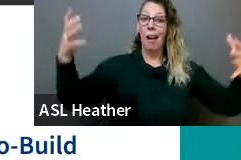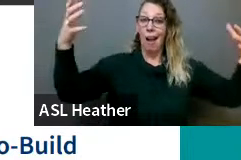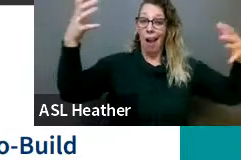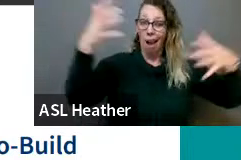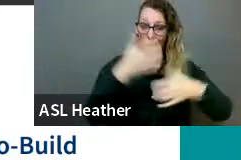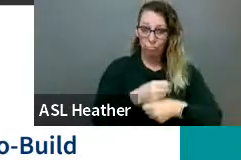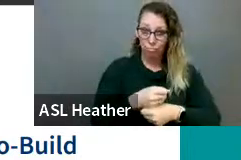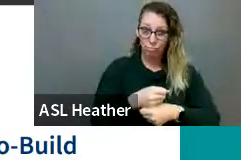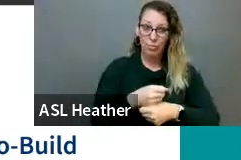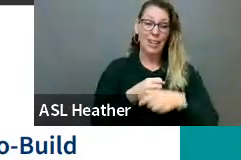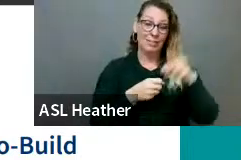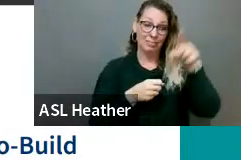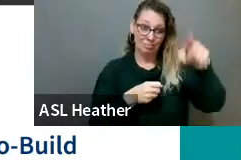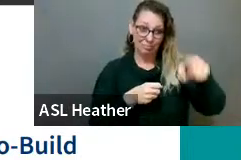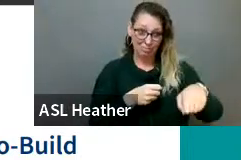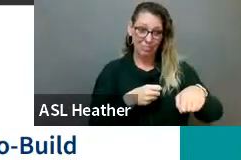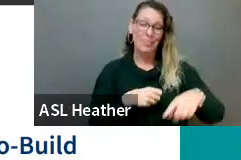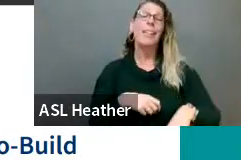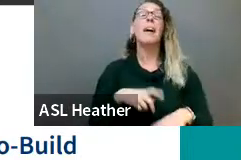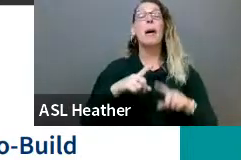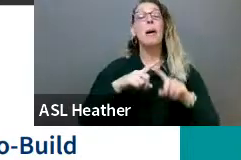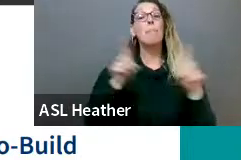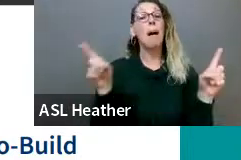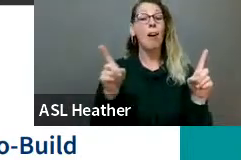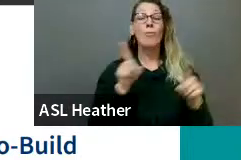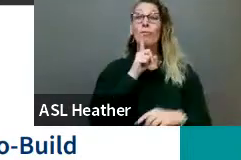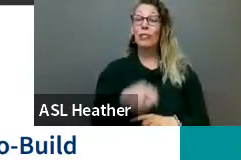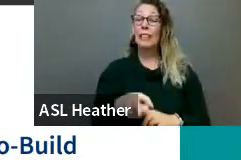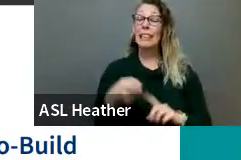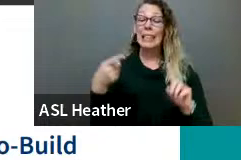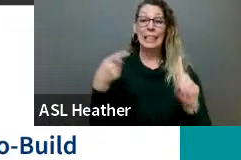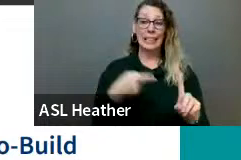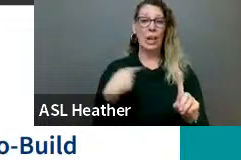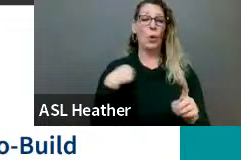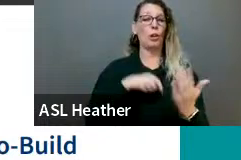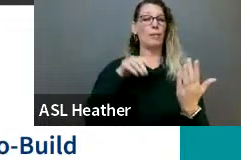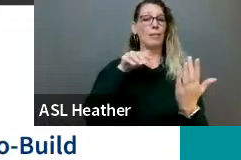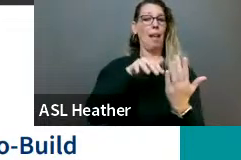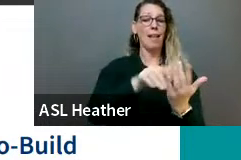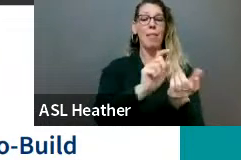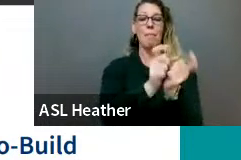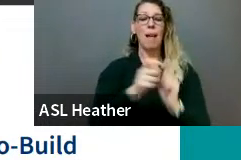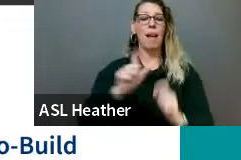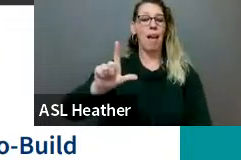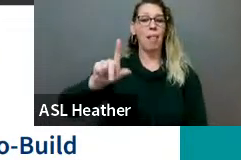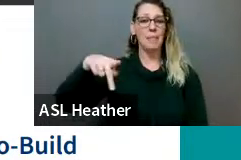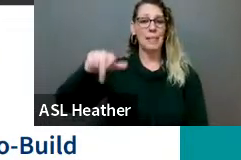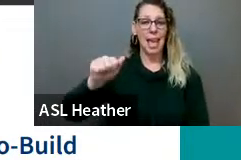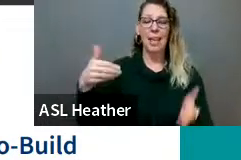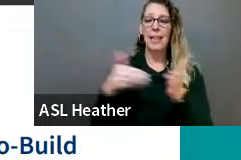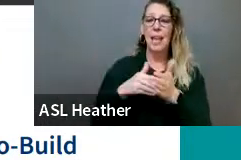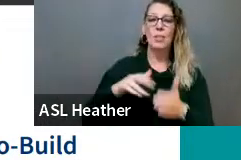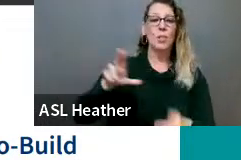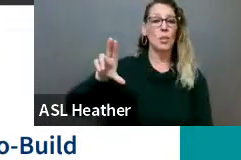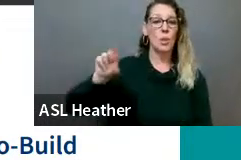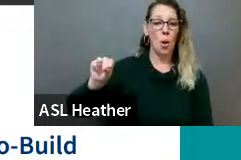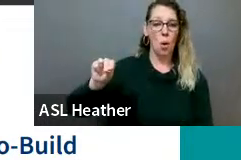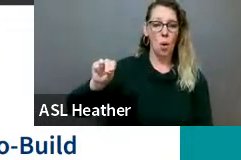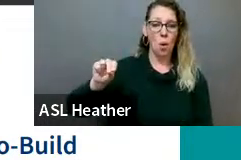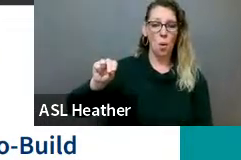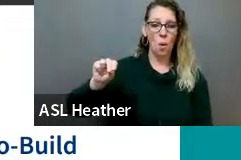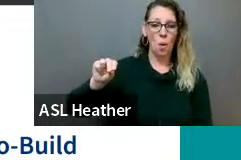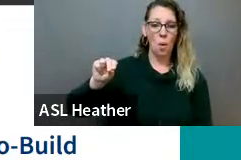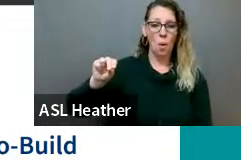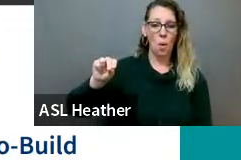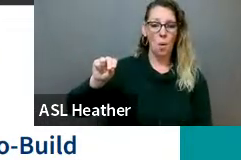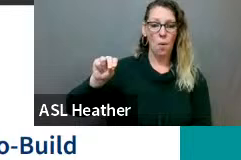words on the screen here, but basically we're studying the modified LPA against a no-build at just the